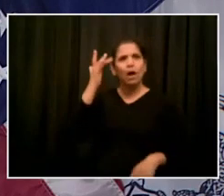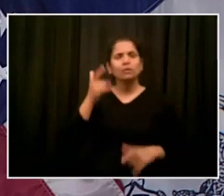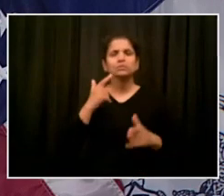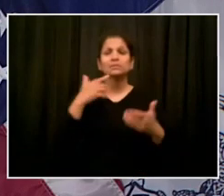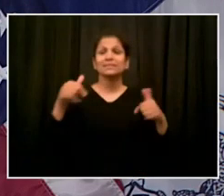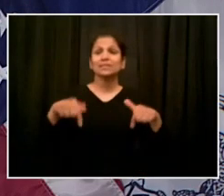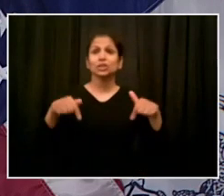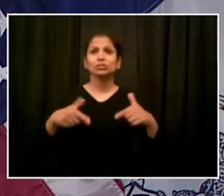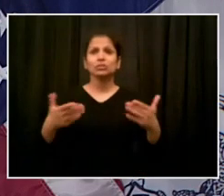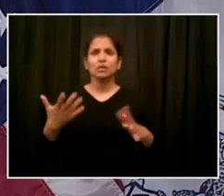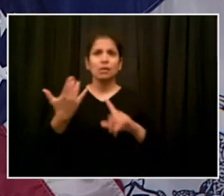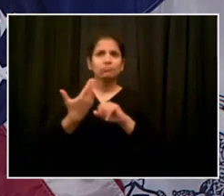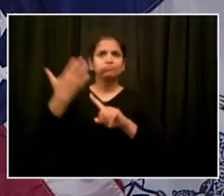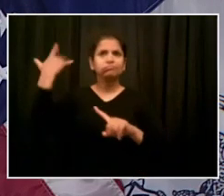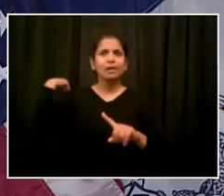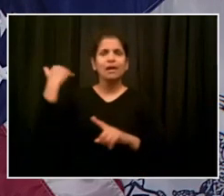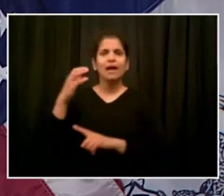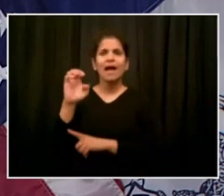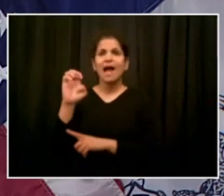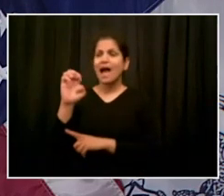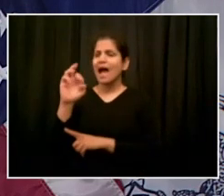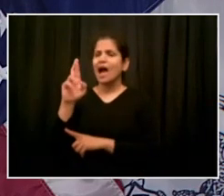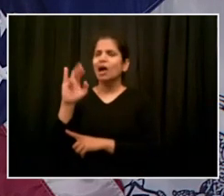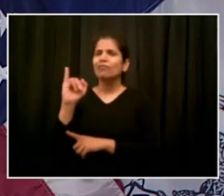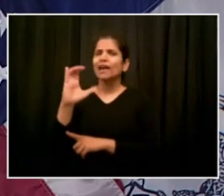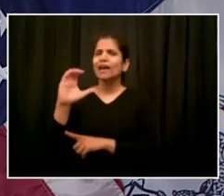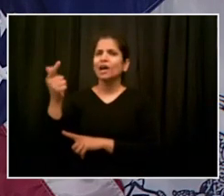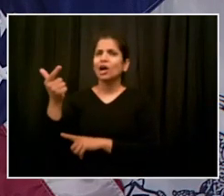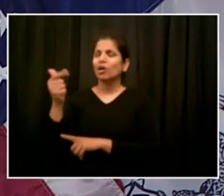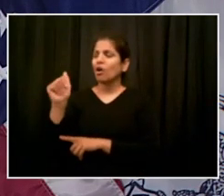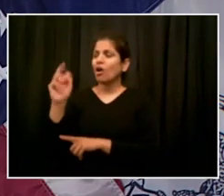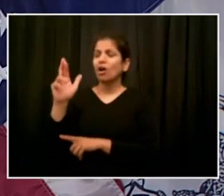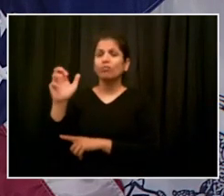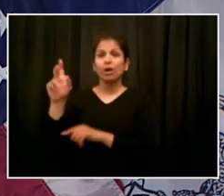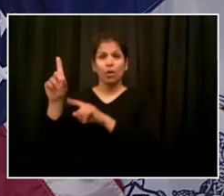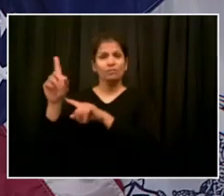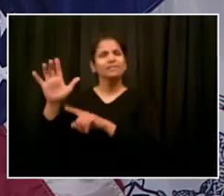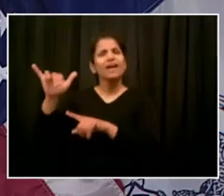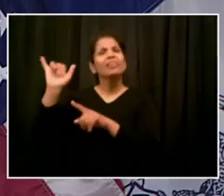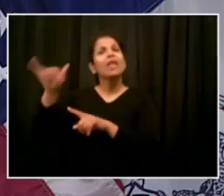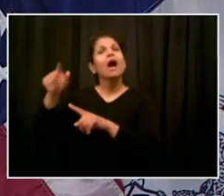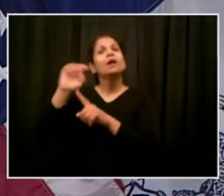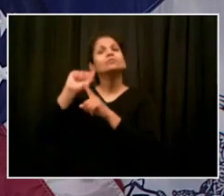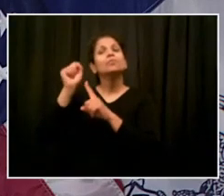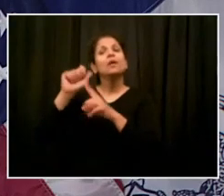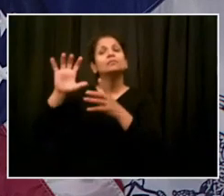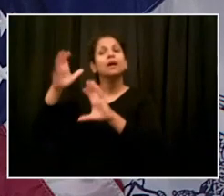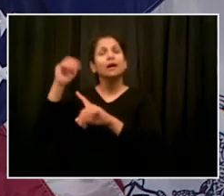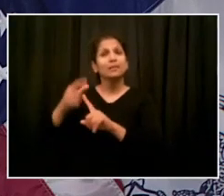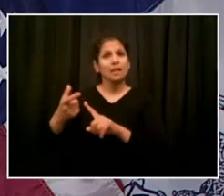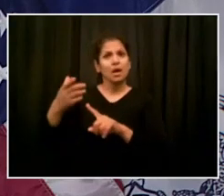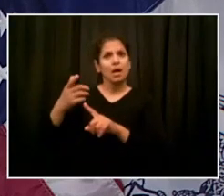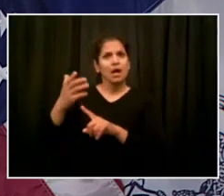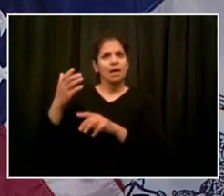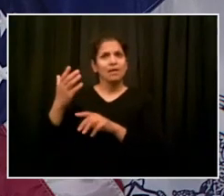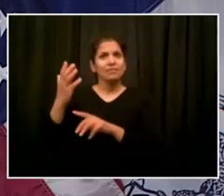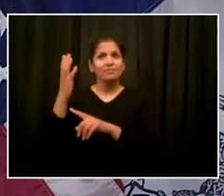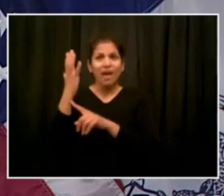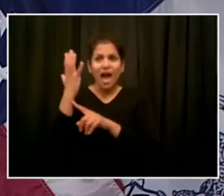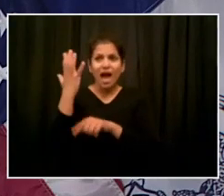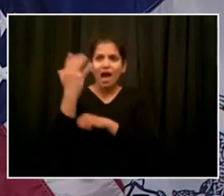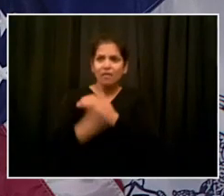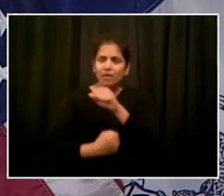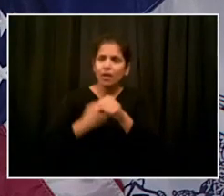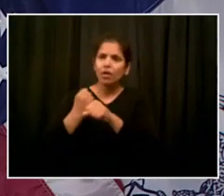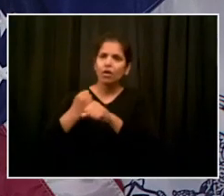it took 5 years for the officer involved in that case to even be removed from the force. So wanted